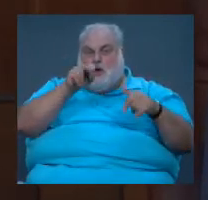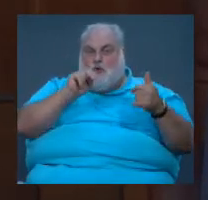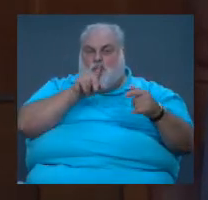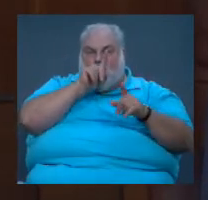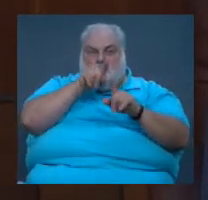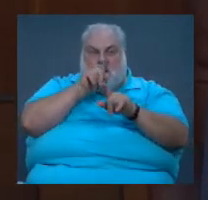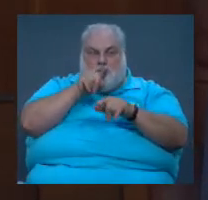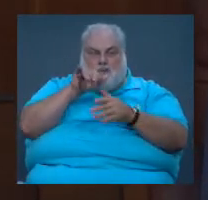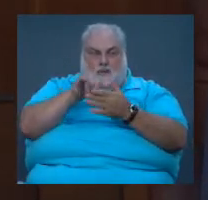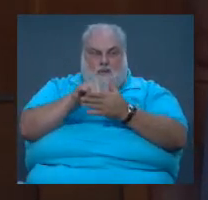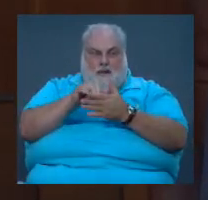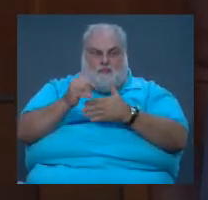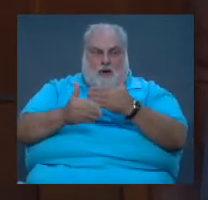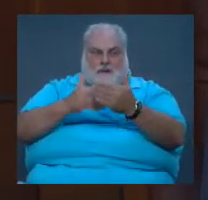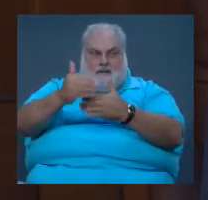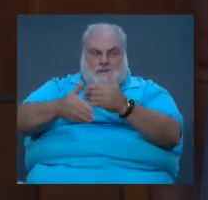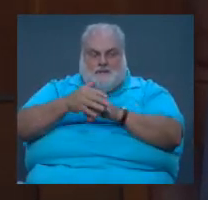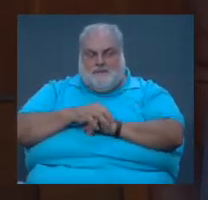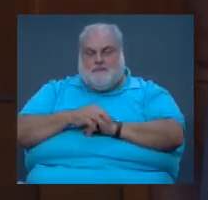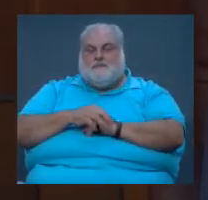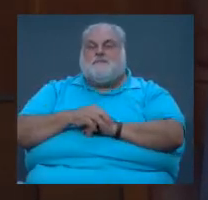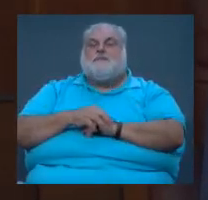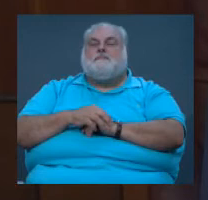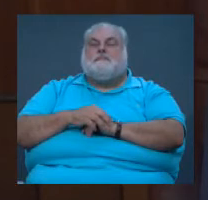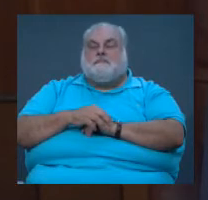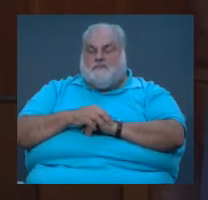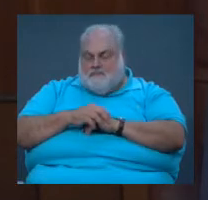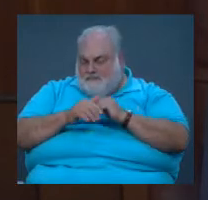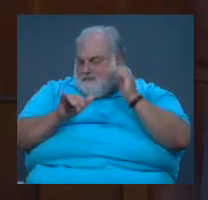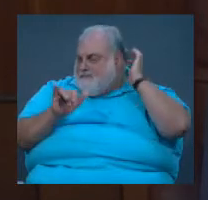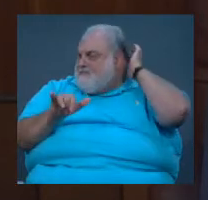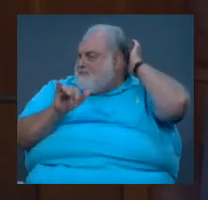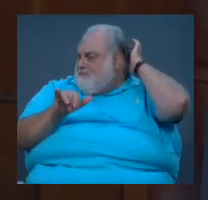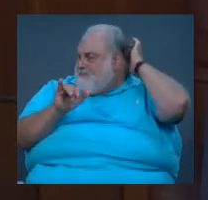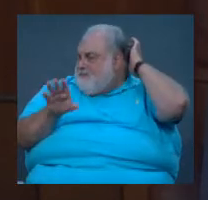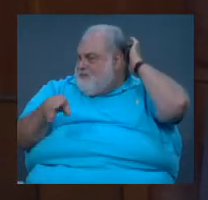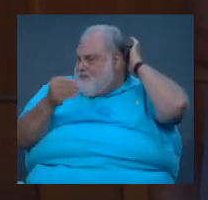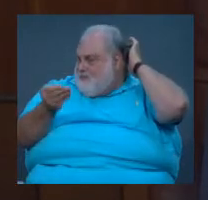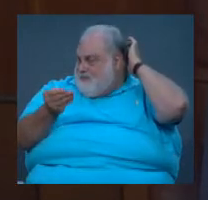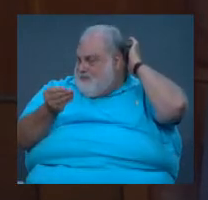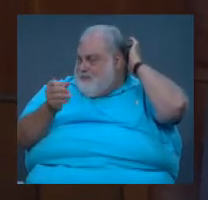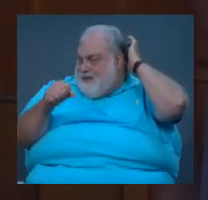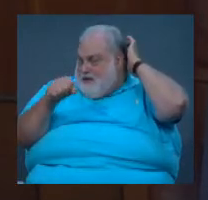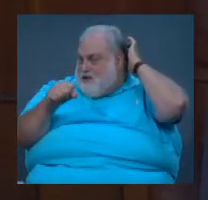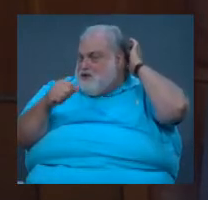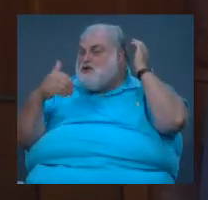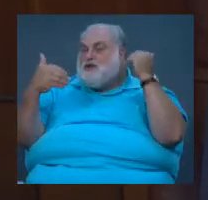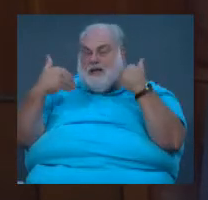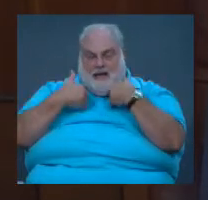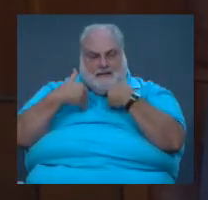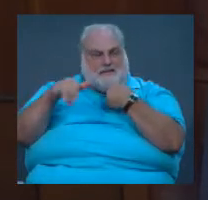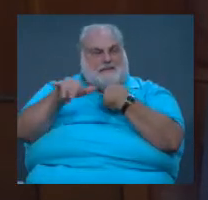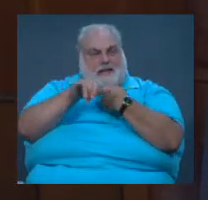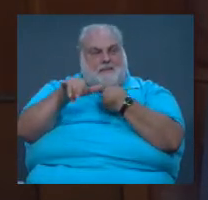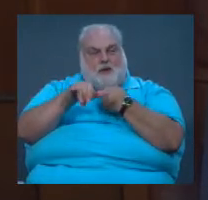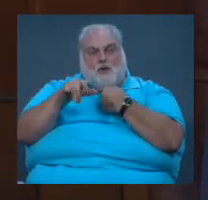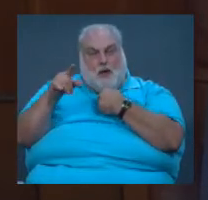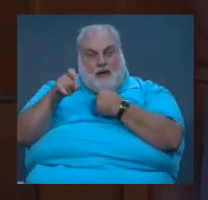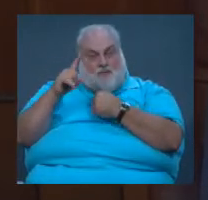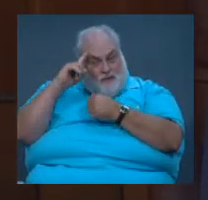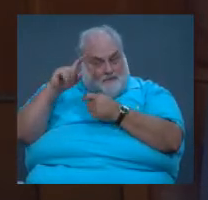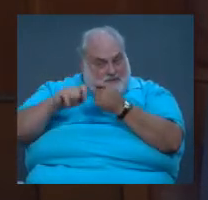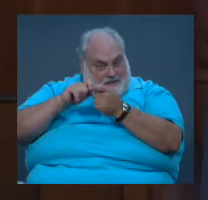that process. So she I will has the respond. responsibility to give her information. If she has, just like when you ask for